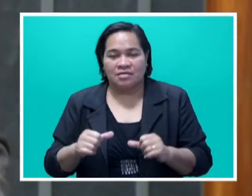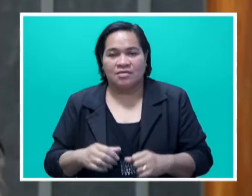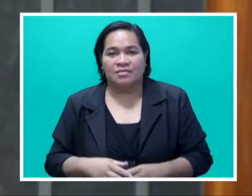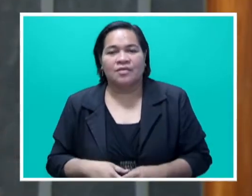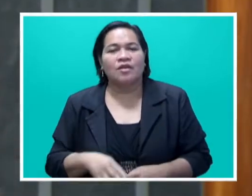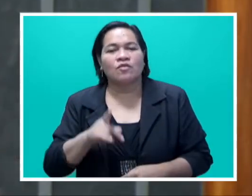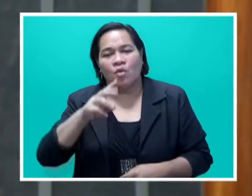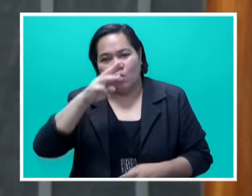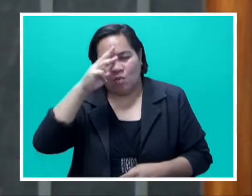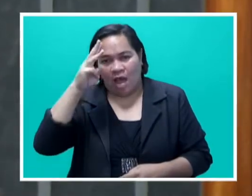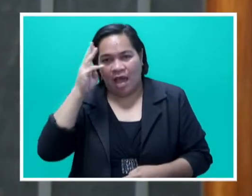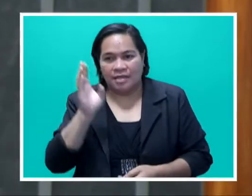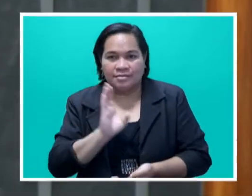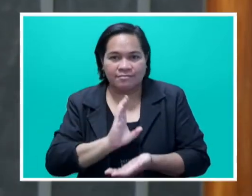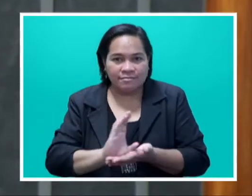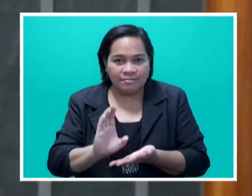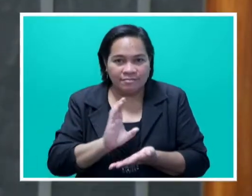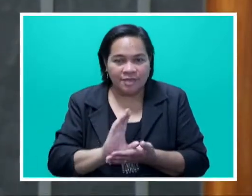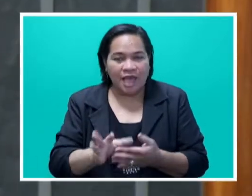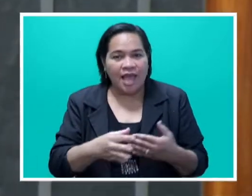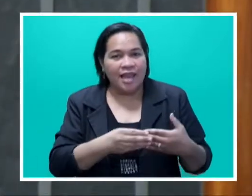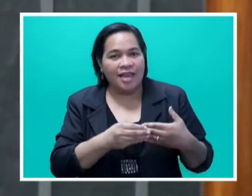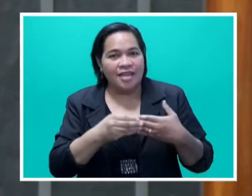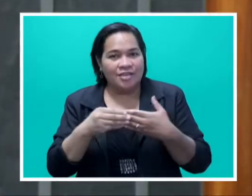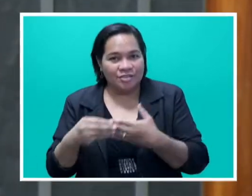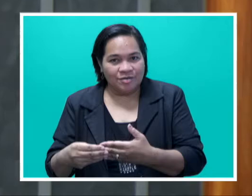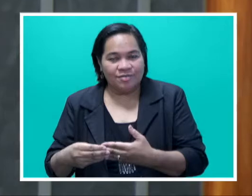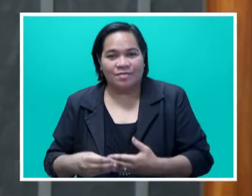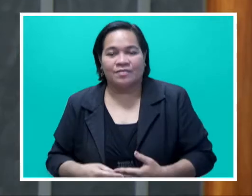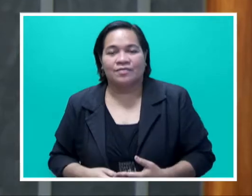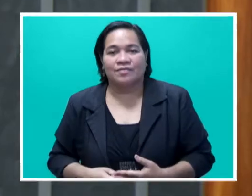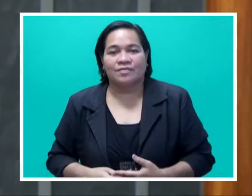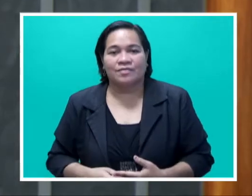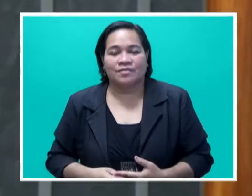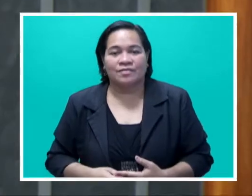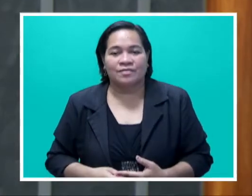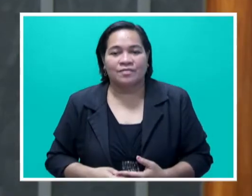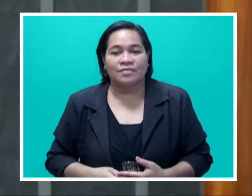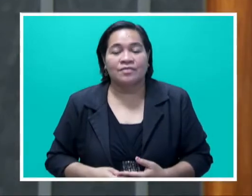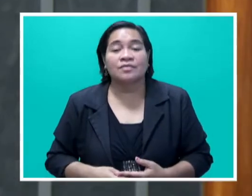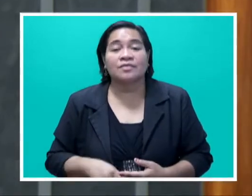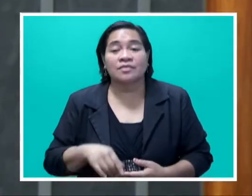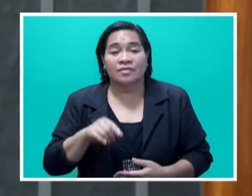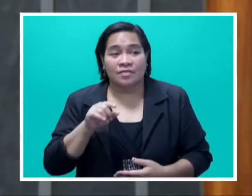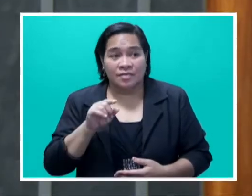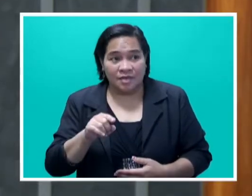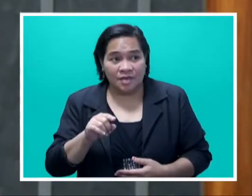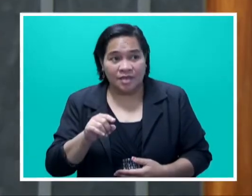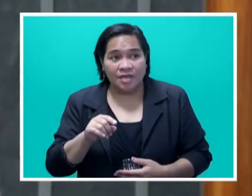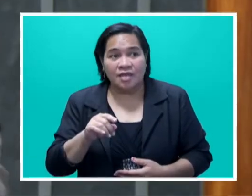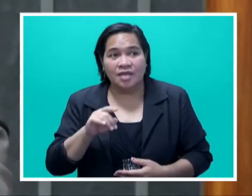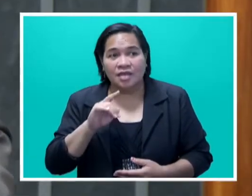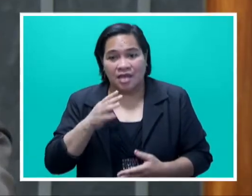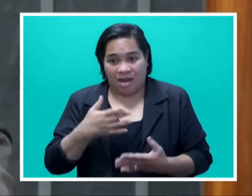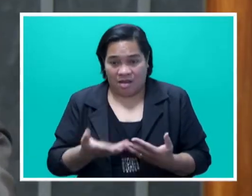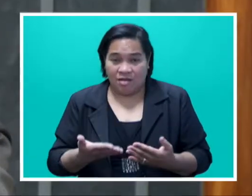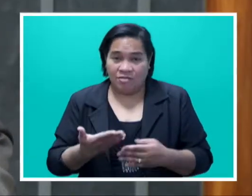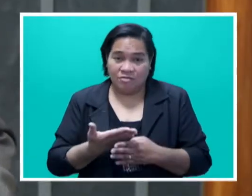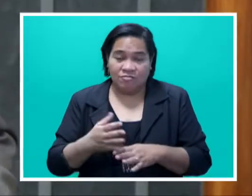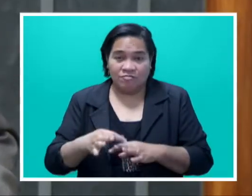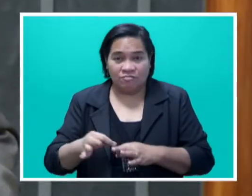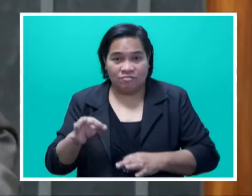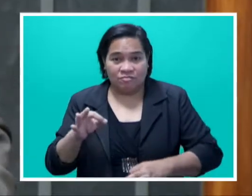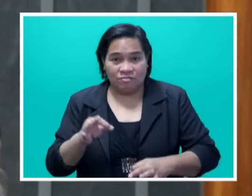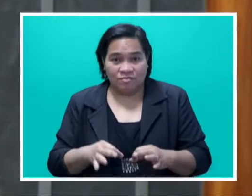and leadership for all Fijians. His tenure as President marked another highlight